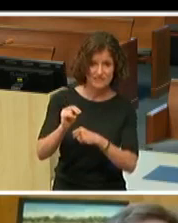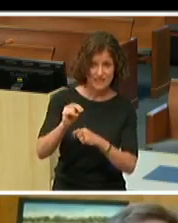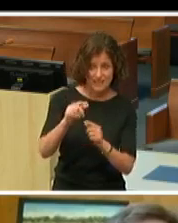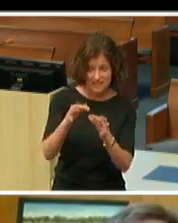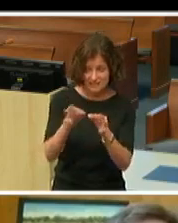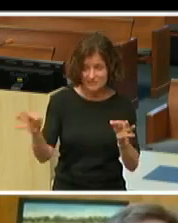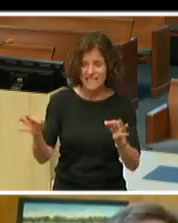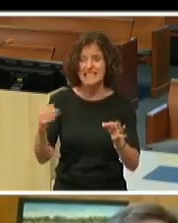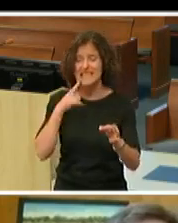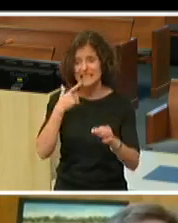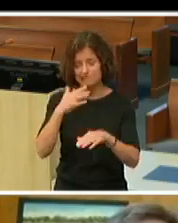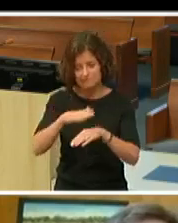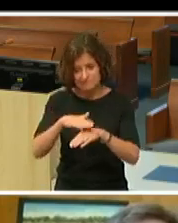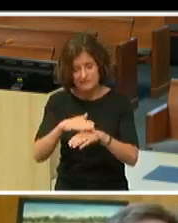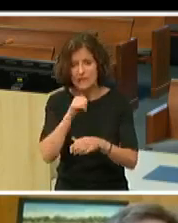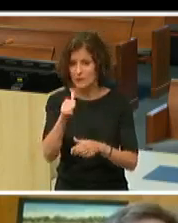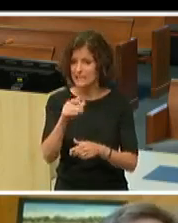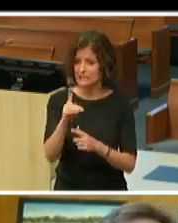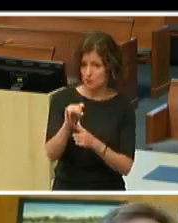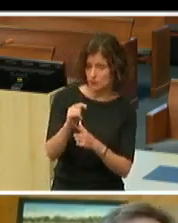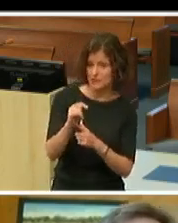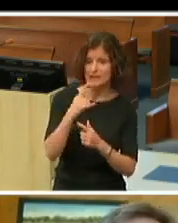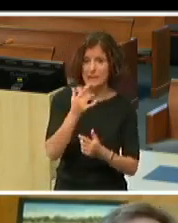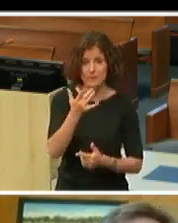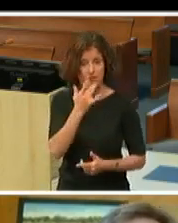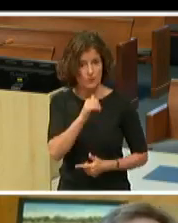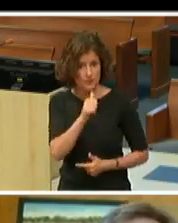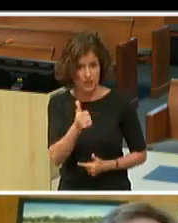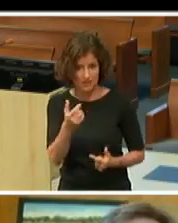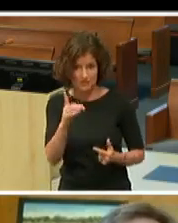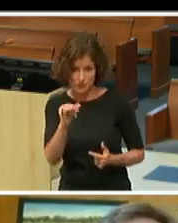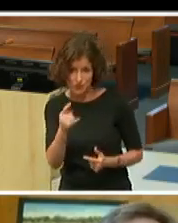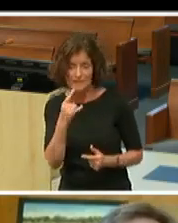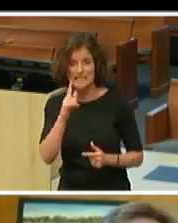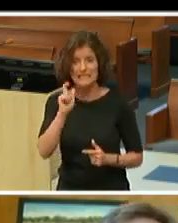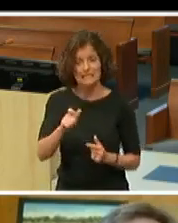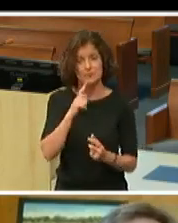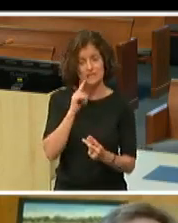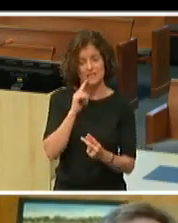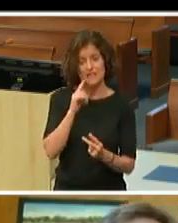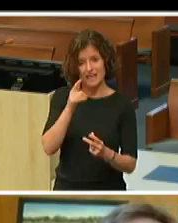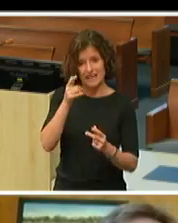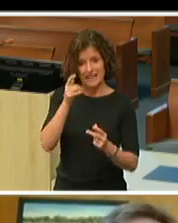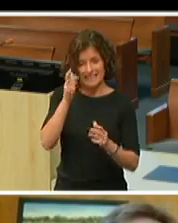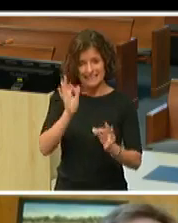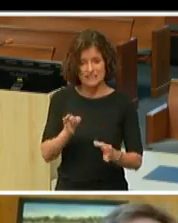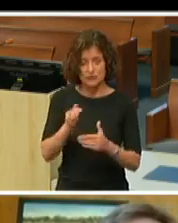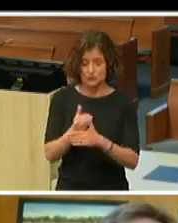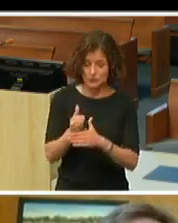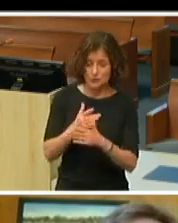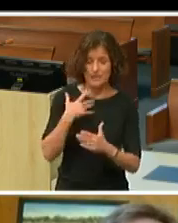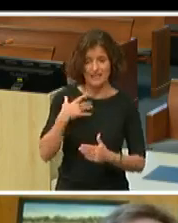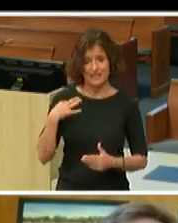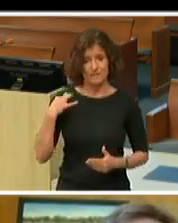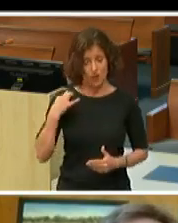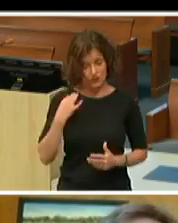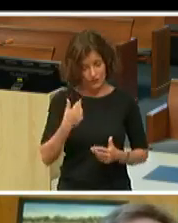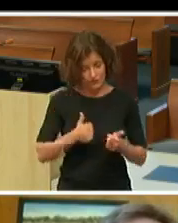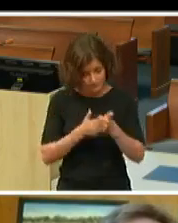that we didn't. They preferred that it was a choice between voluntary compliance